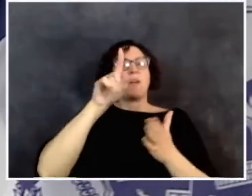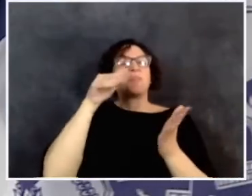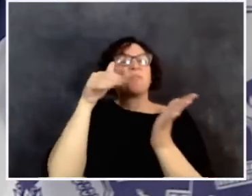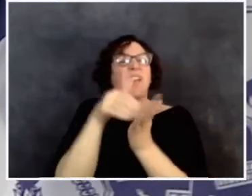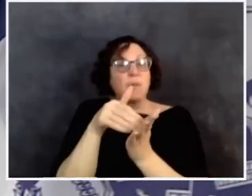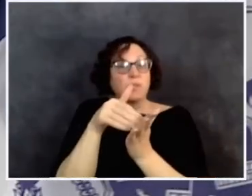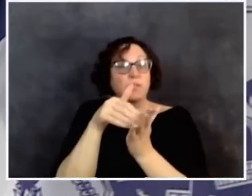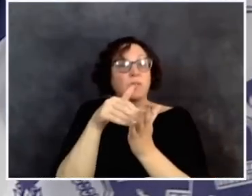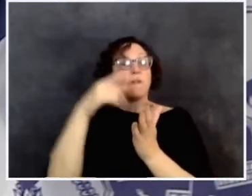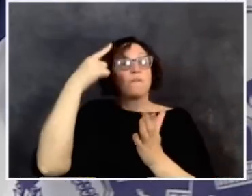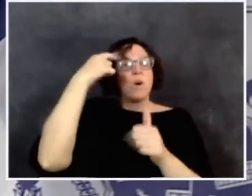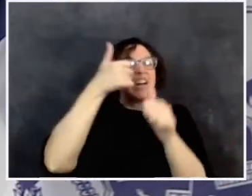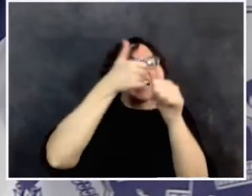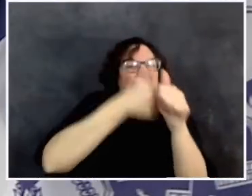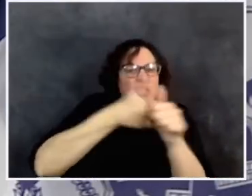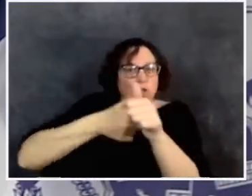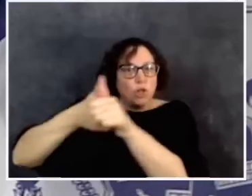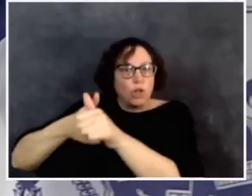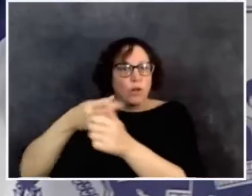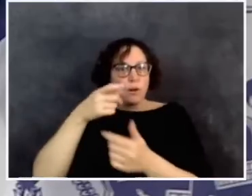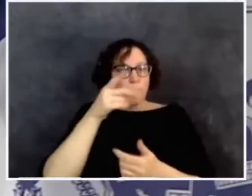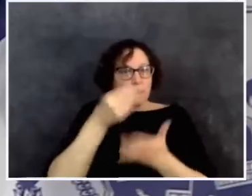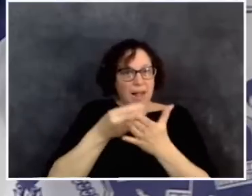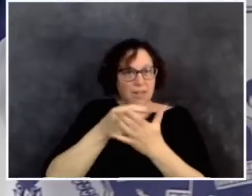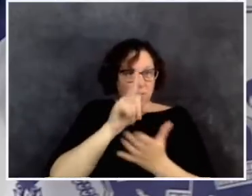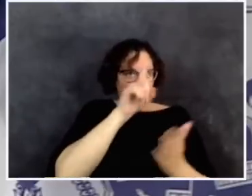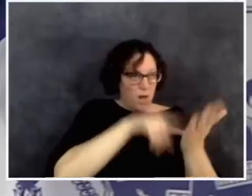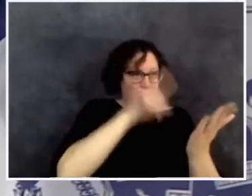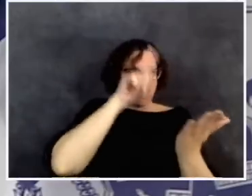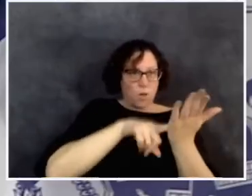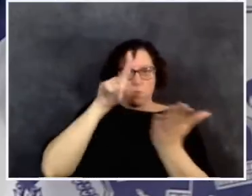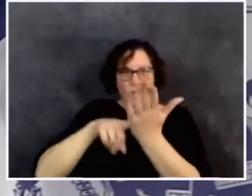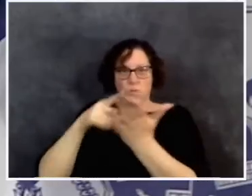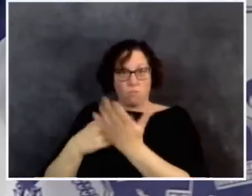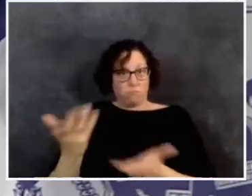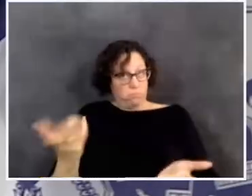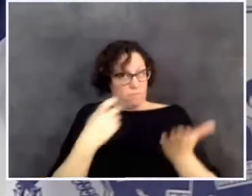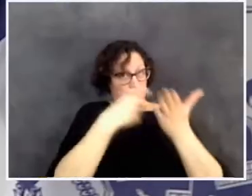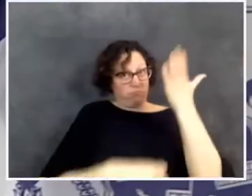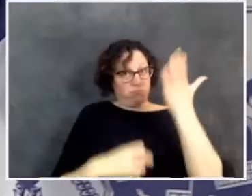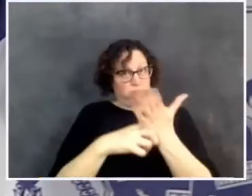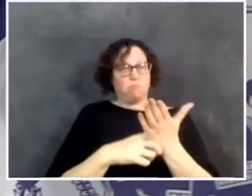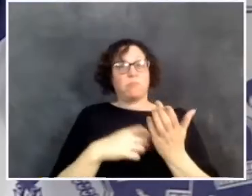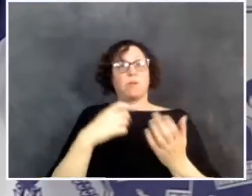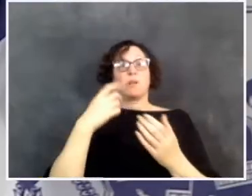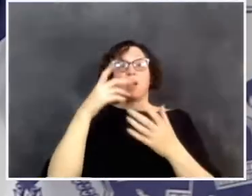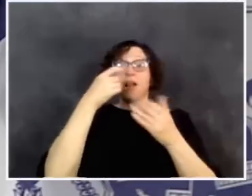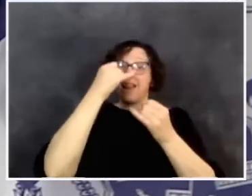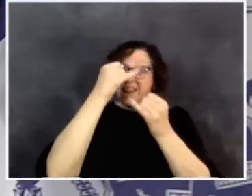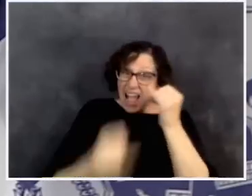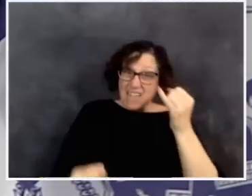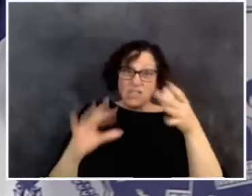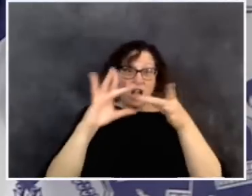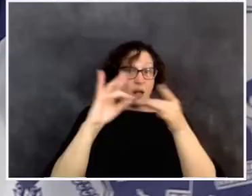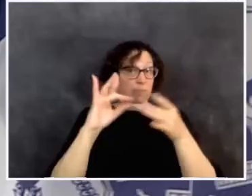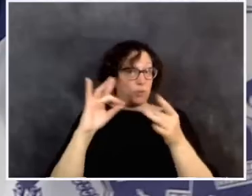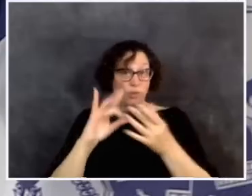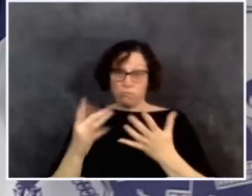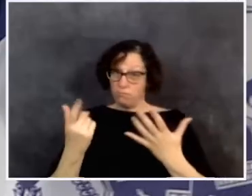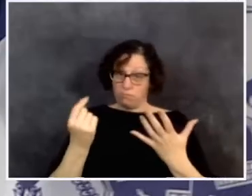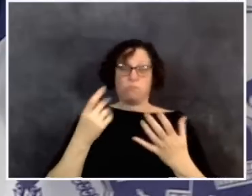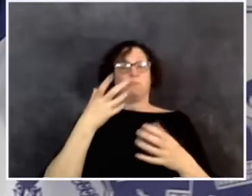police instructions. Then arrest is an option as well. But we have been over this and over this. So all we got to do now is know the